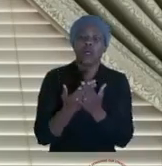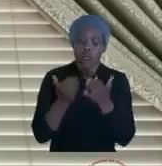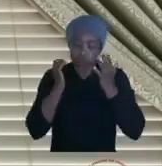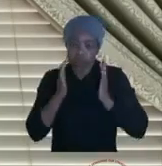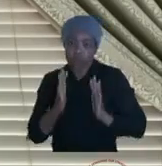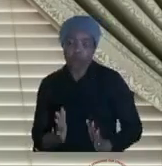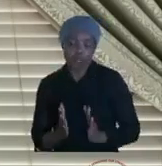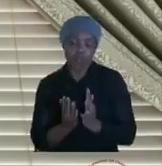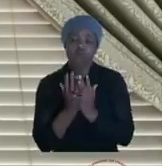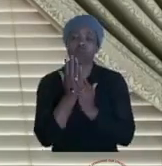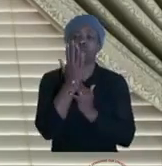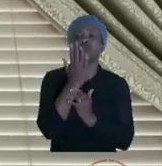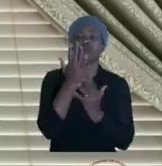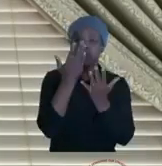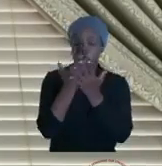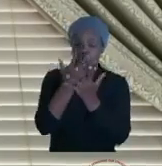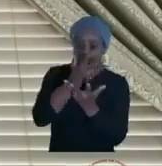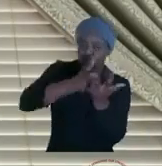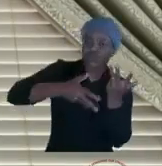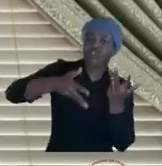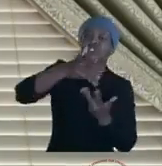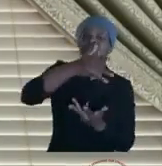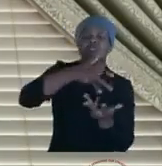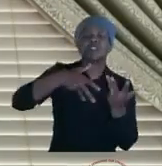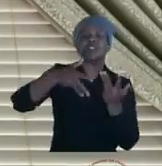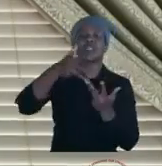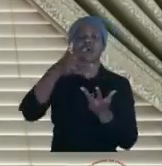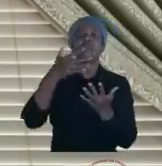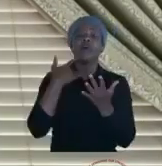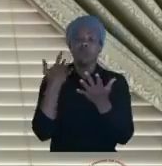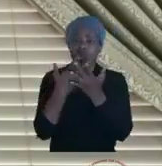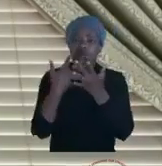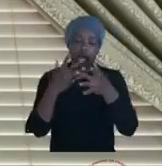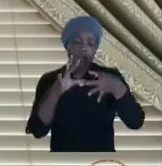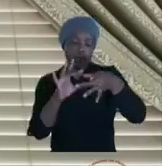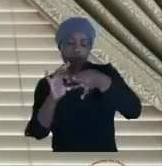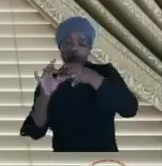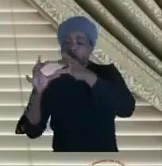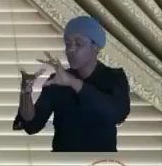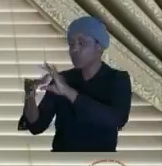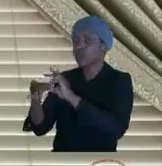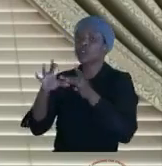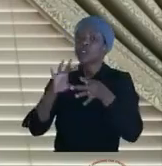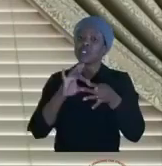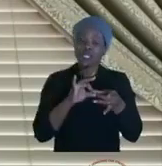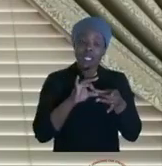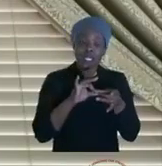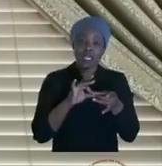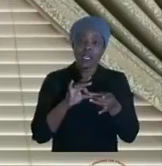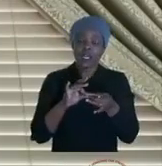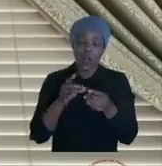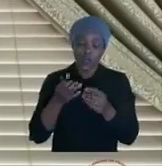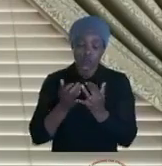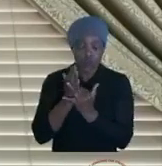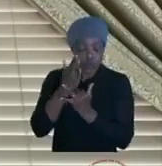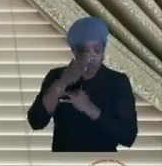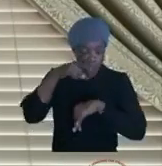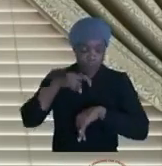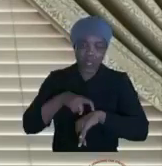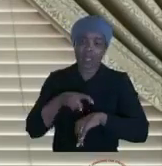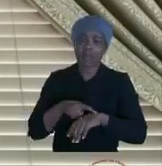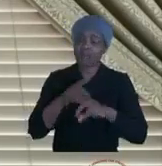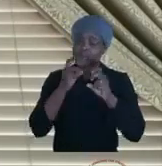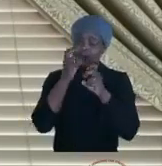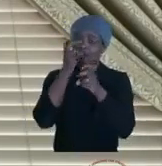relevant and resilient within our society. Engaging in an event of this nature during this calamitous period of humankind is a